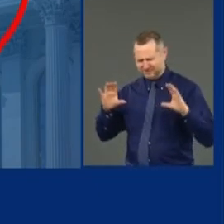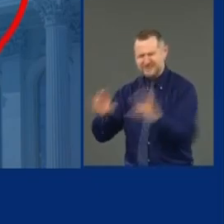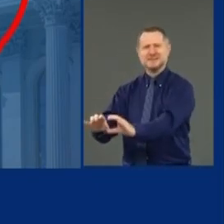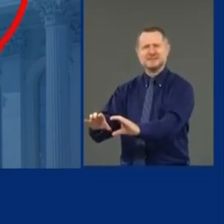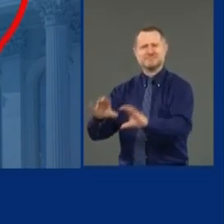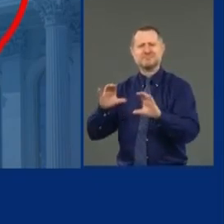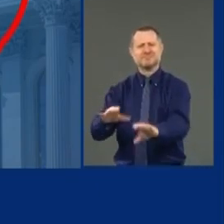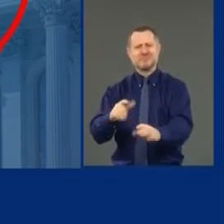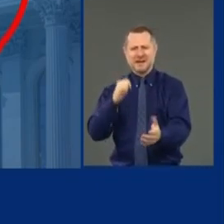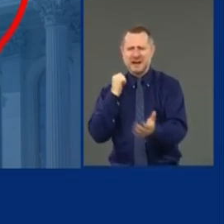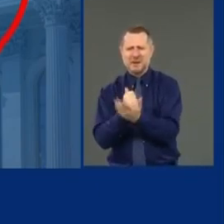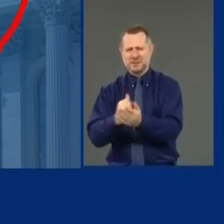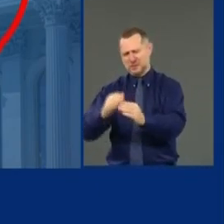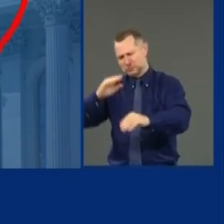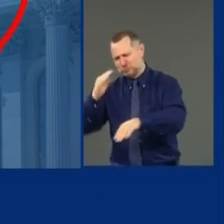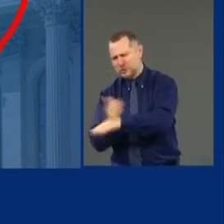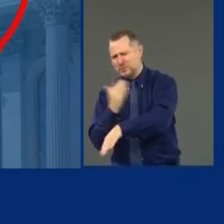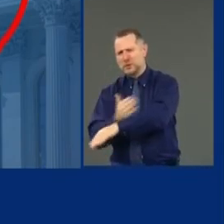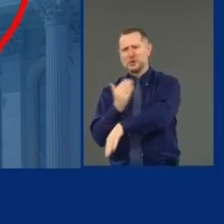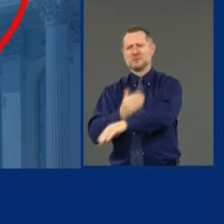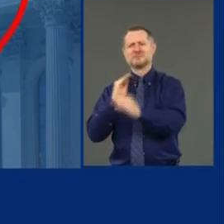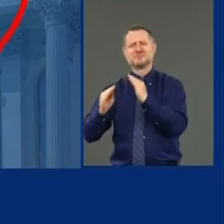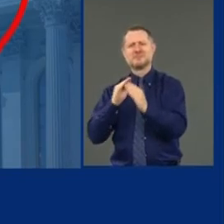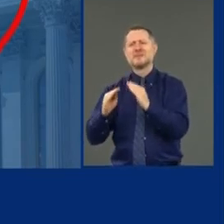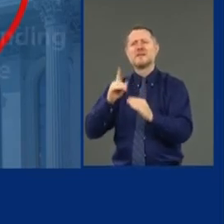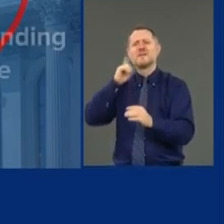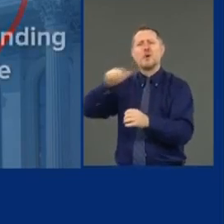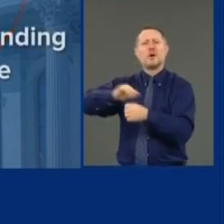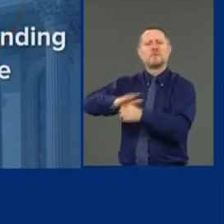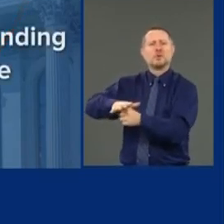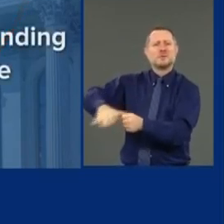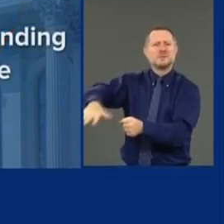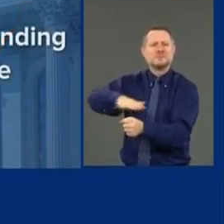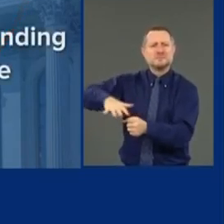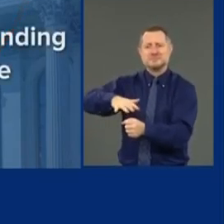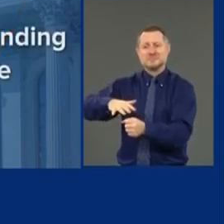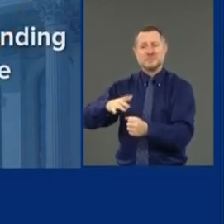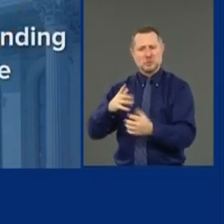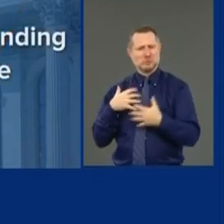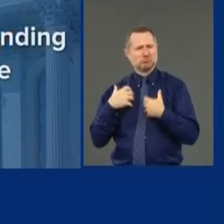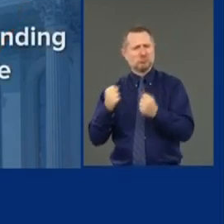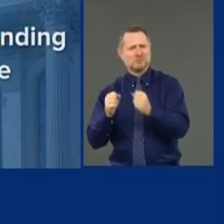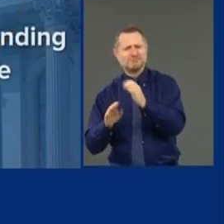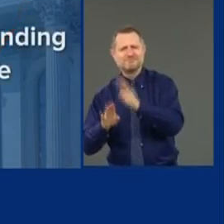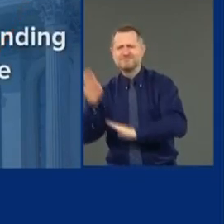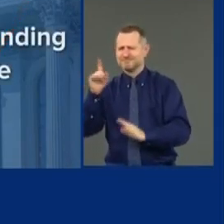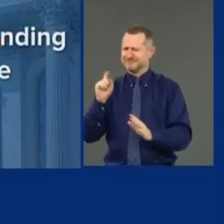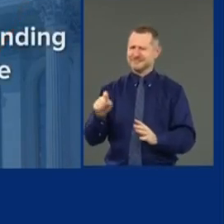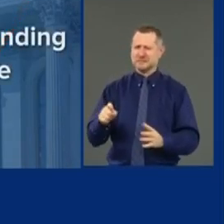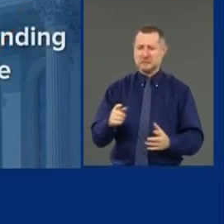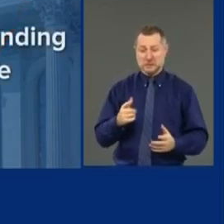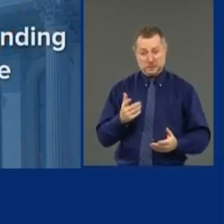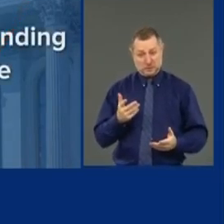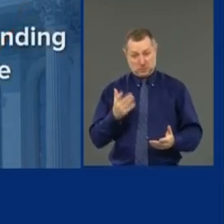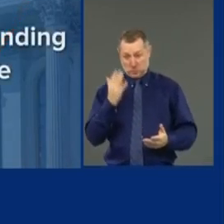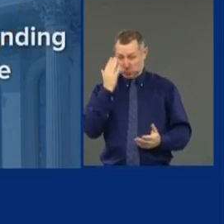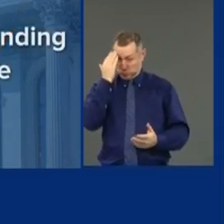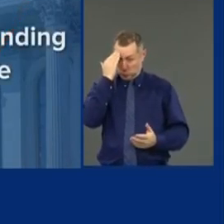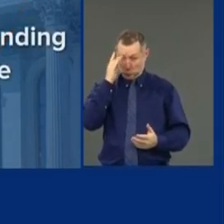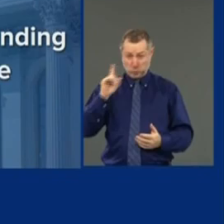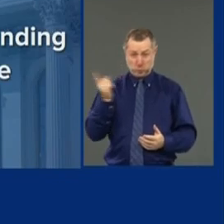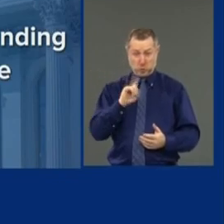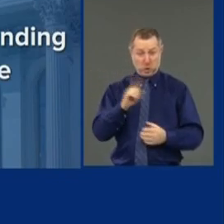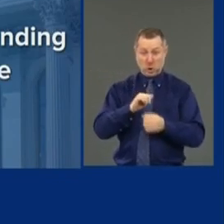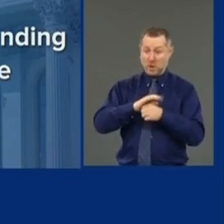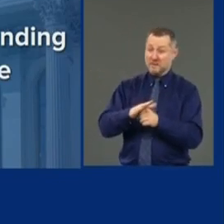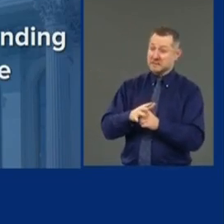virus. Well, then make the legislation about funding to repair the COVID virus. And you know where the COVID virus has been in this